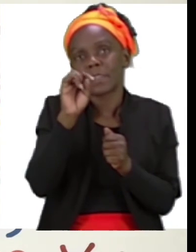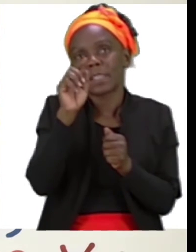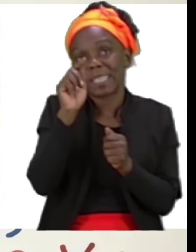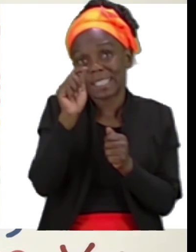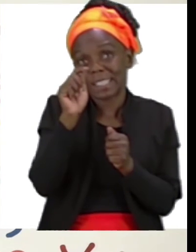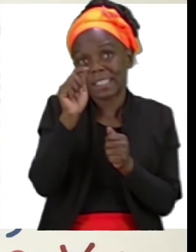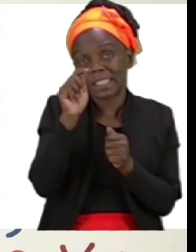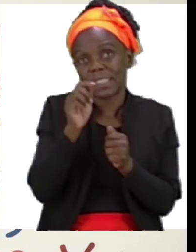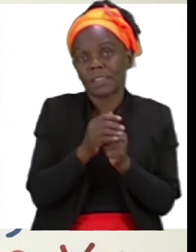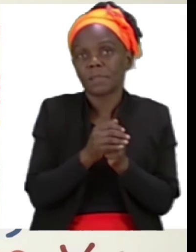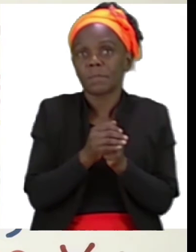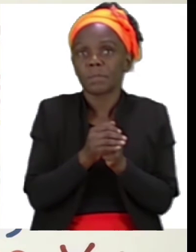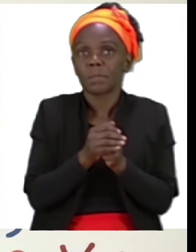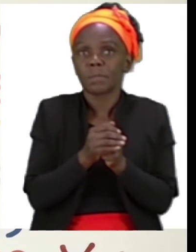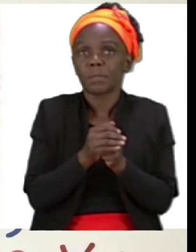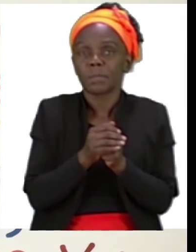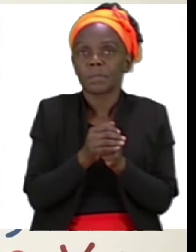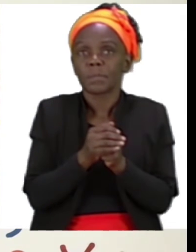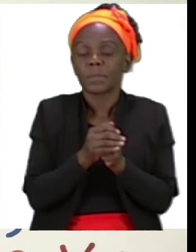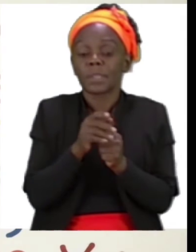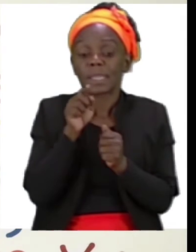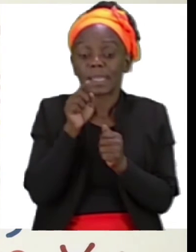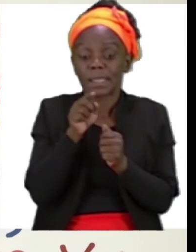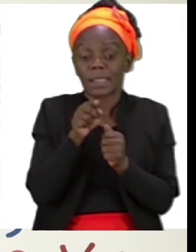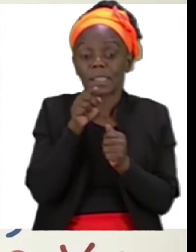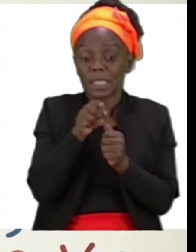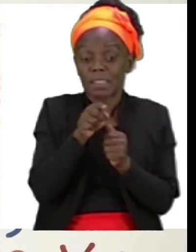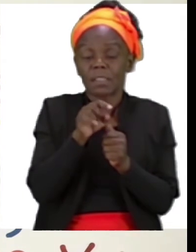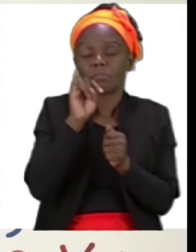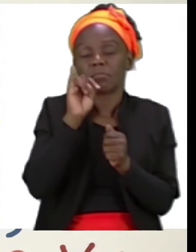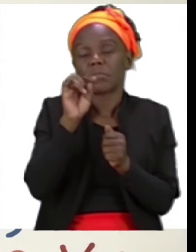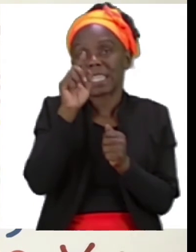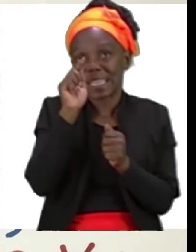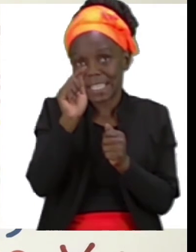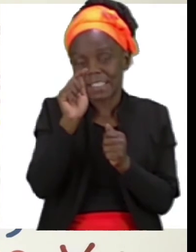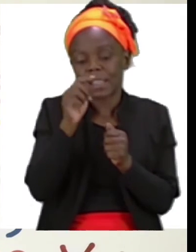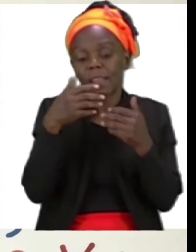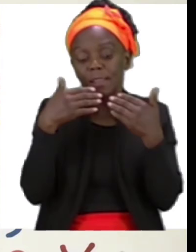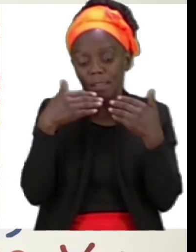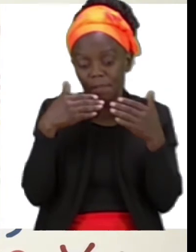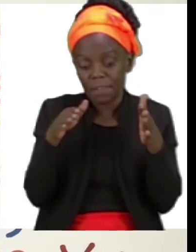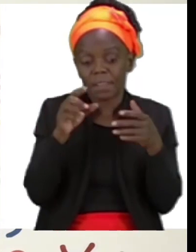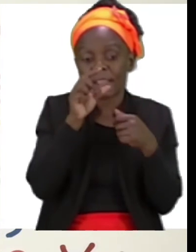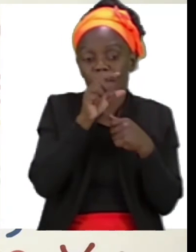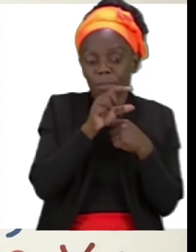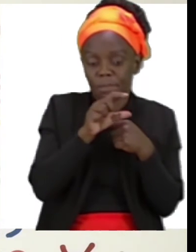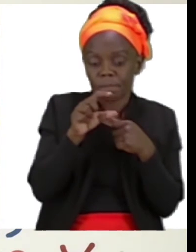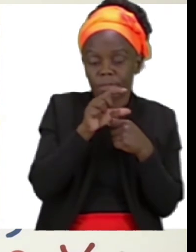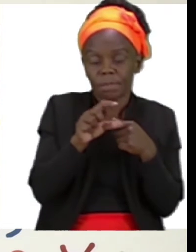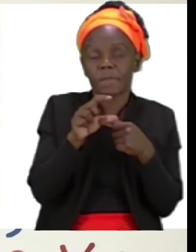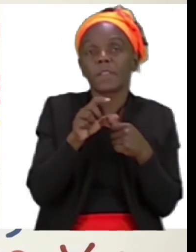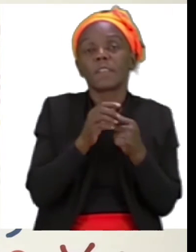If you said the word it, well done. So we're starting with the word